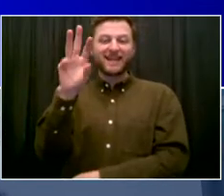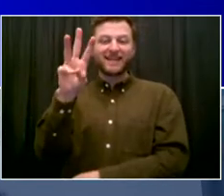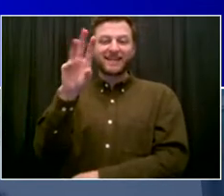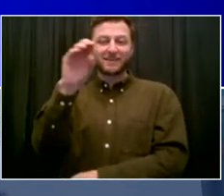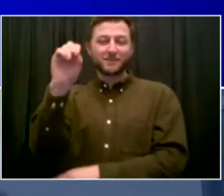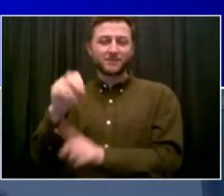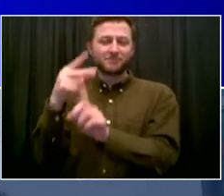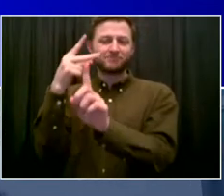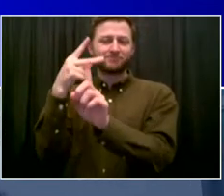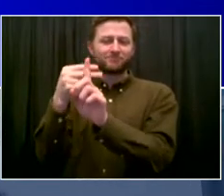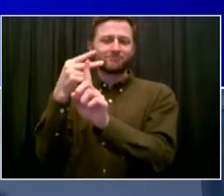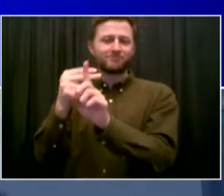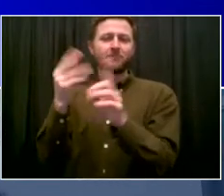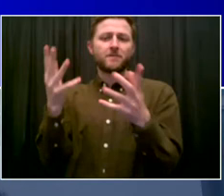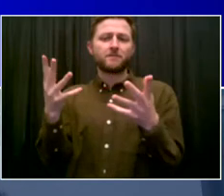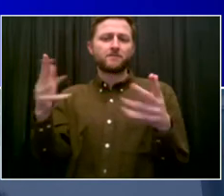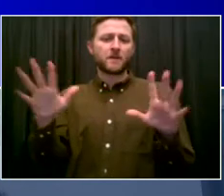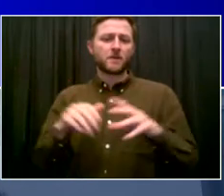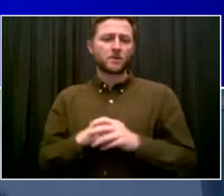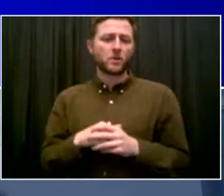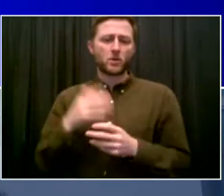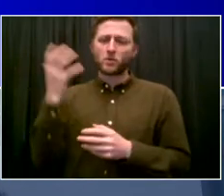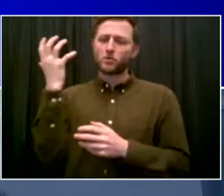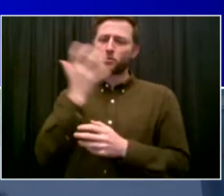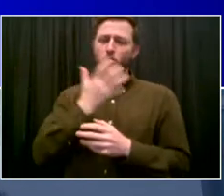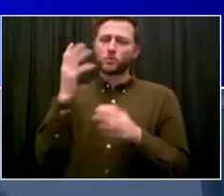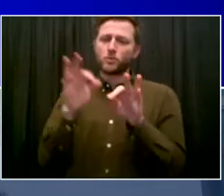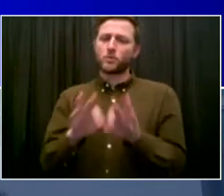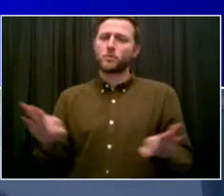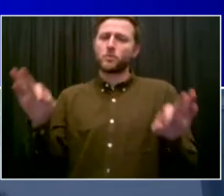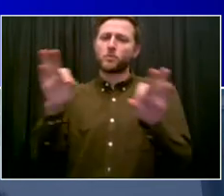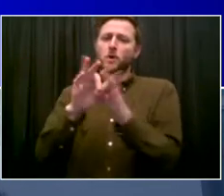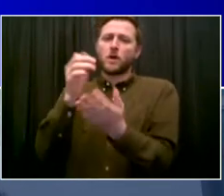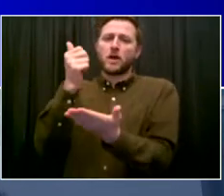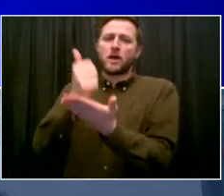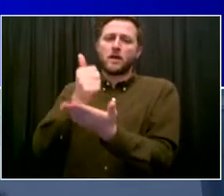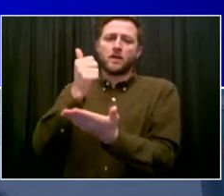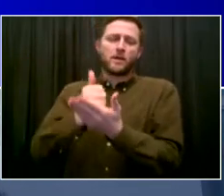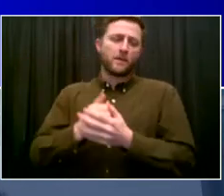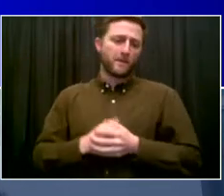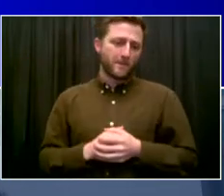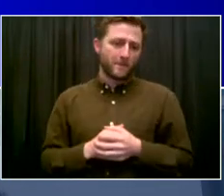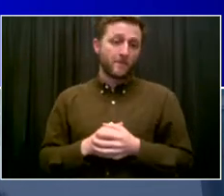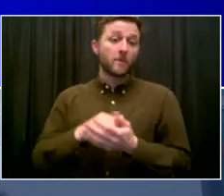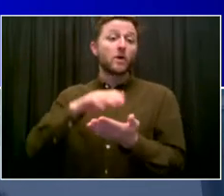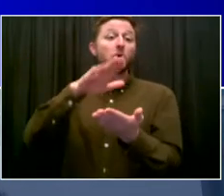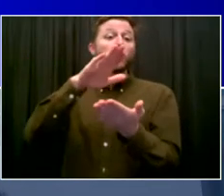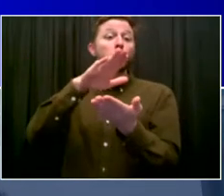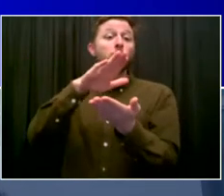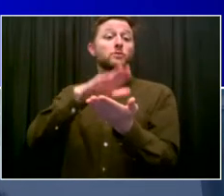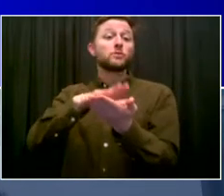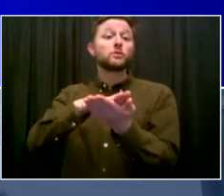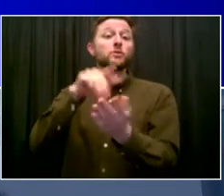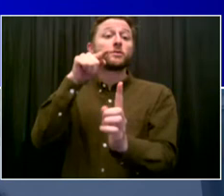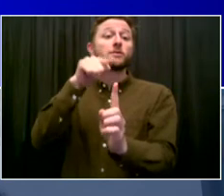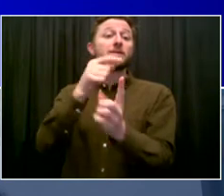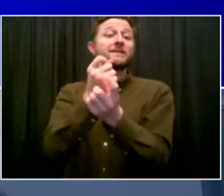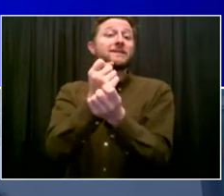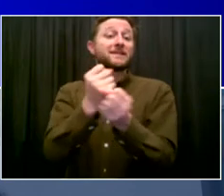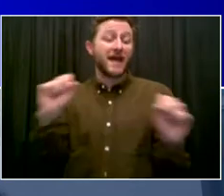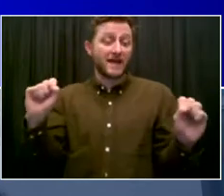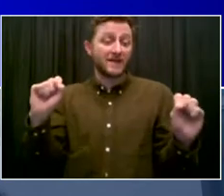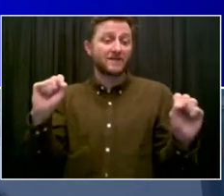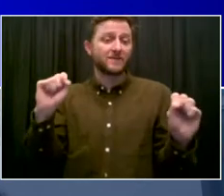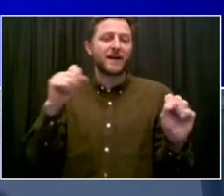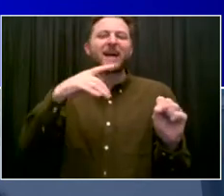gold standard of health and safety measures we put in place. Schools have been safe, and schools are where kids need to be. President Biden has been so clear